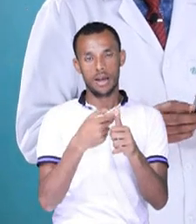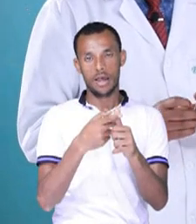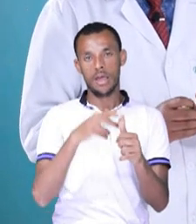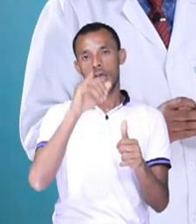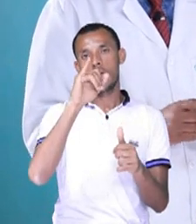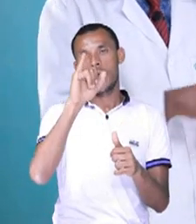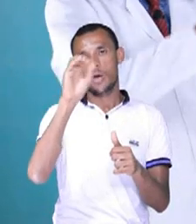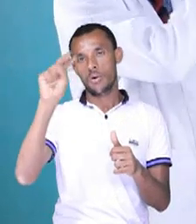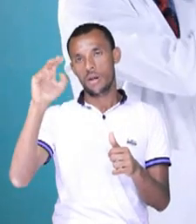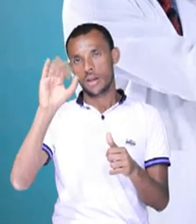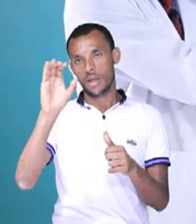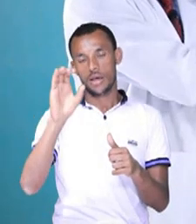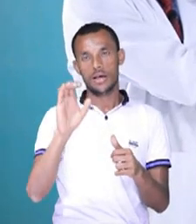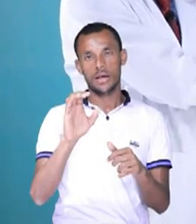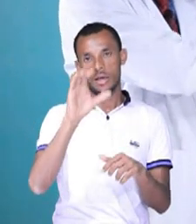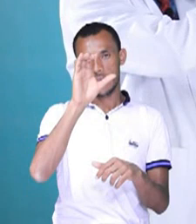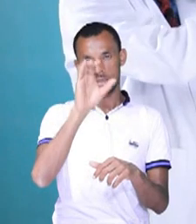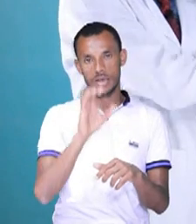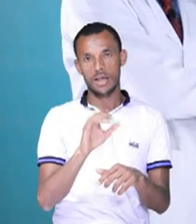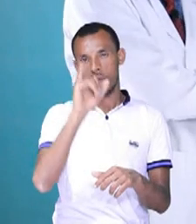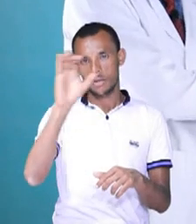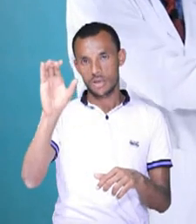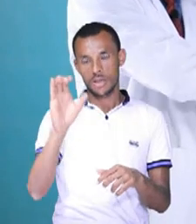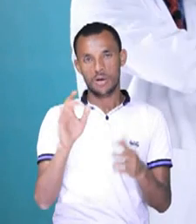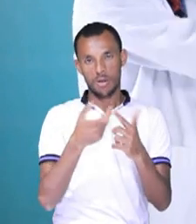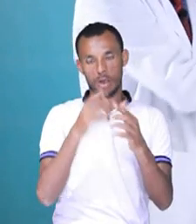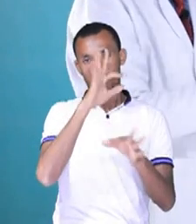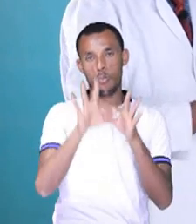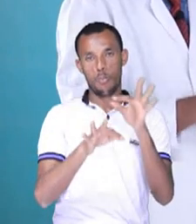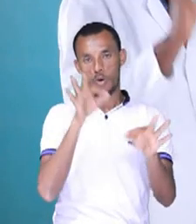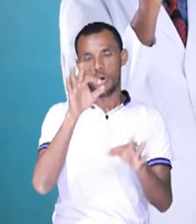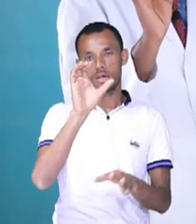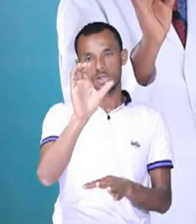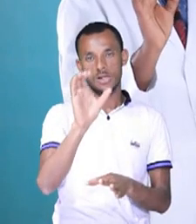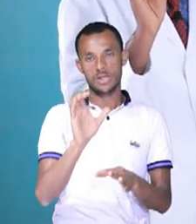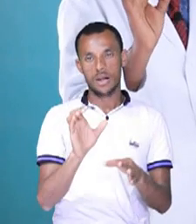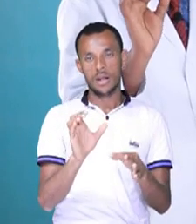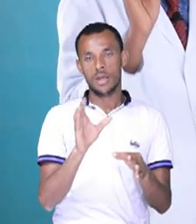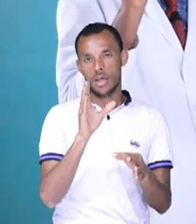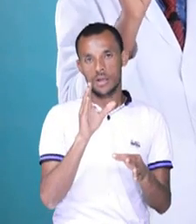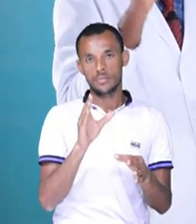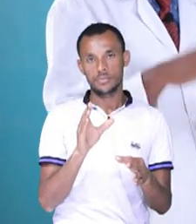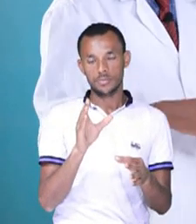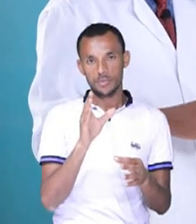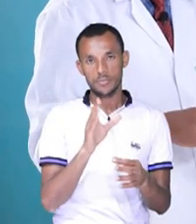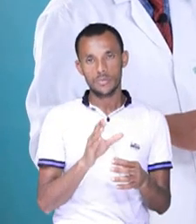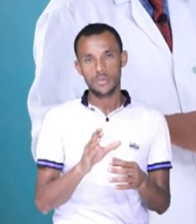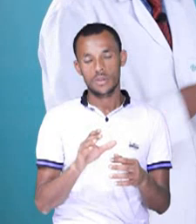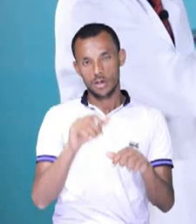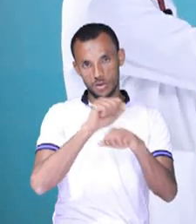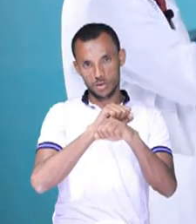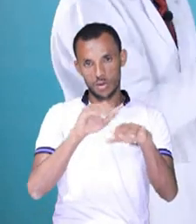ionic crystal. By the way, ionic crystal, the molecular crystal, also the other types of crystal exists in the forms of solid